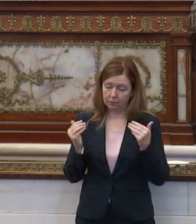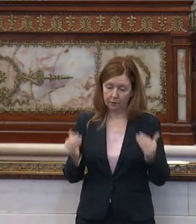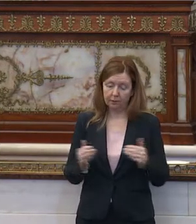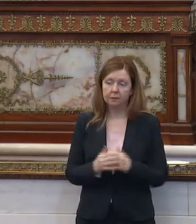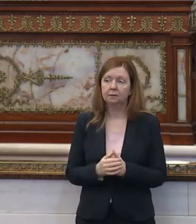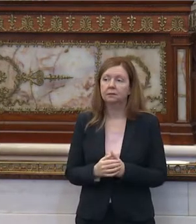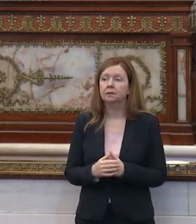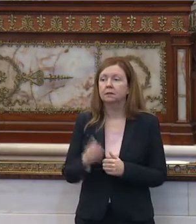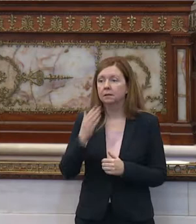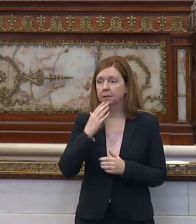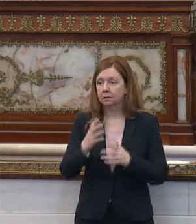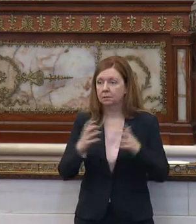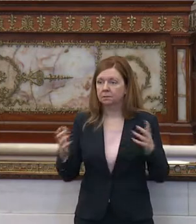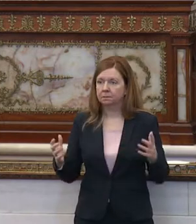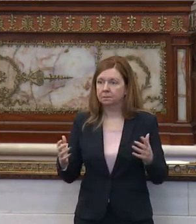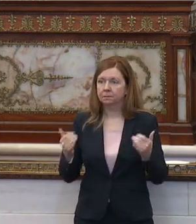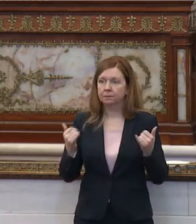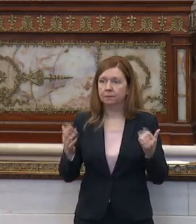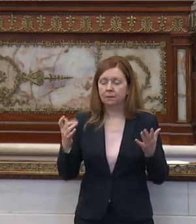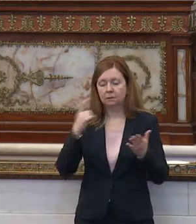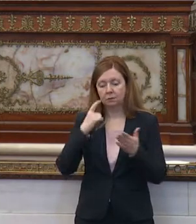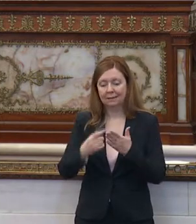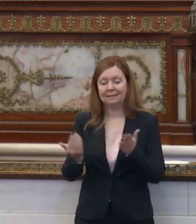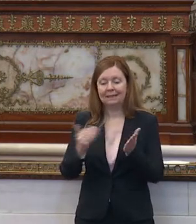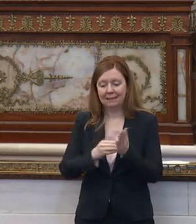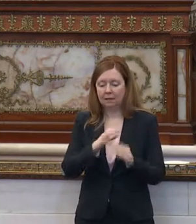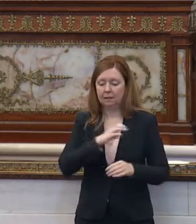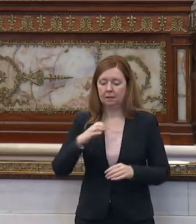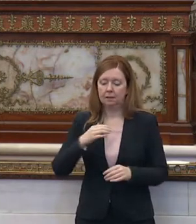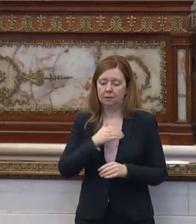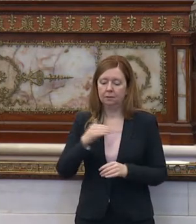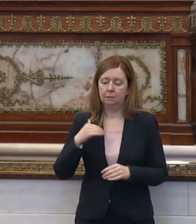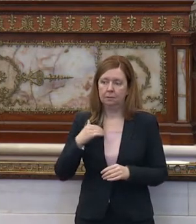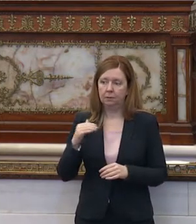carries. Thank you so much. I'd now like to recognize again Councilmember